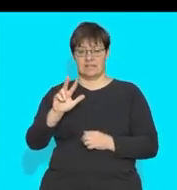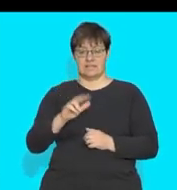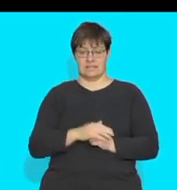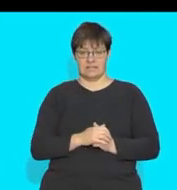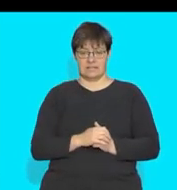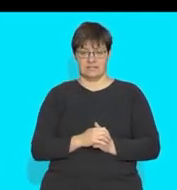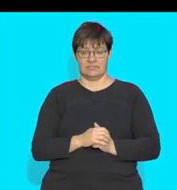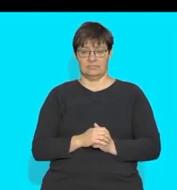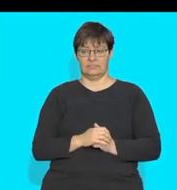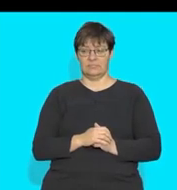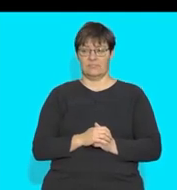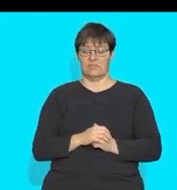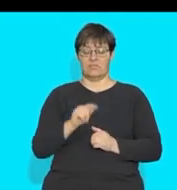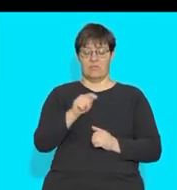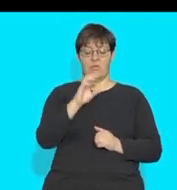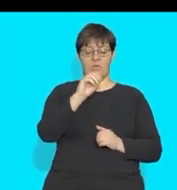0.038.